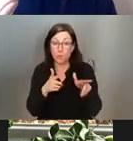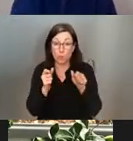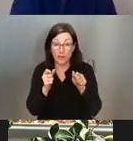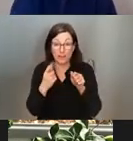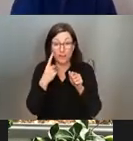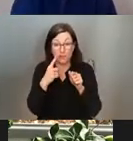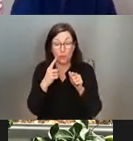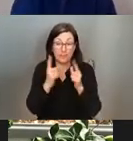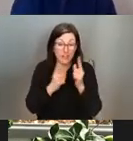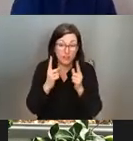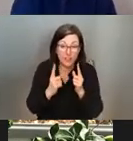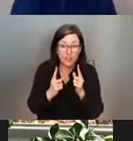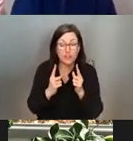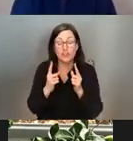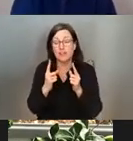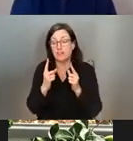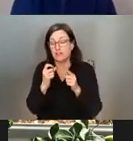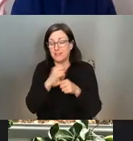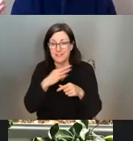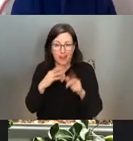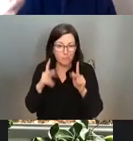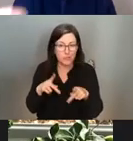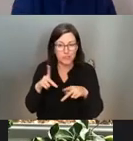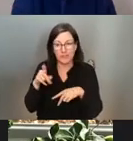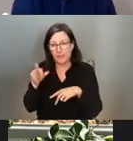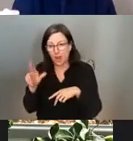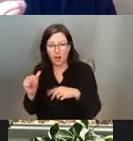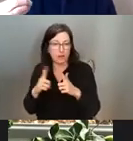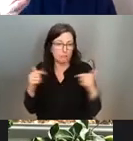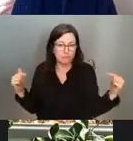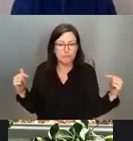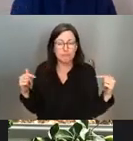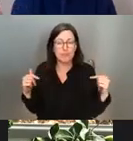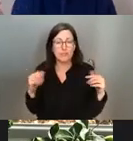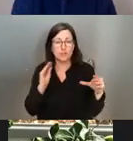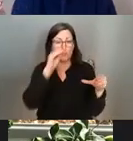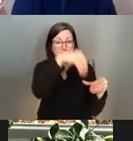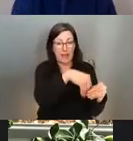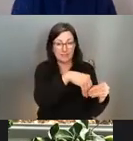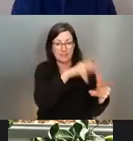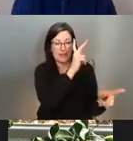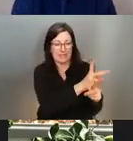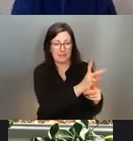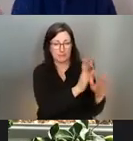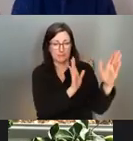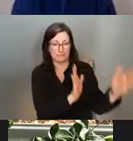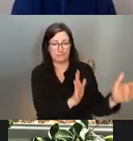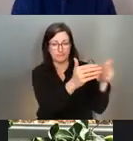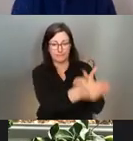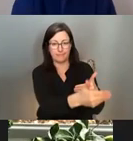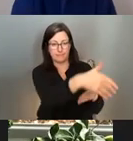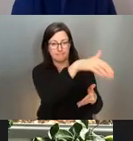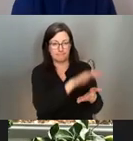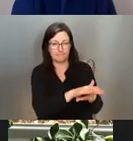the teacher, the paraprofessional to access and to place and to keep in a nice,